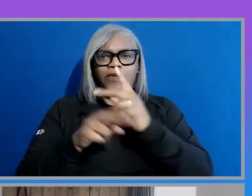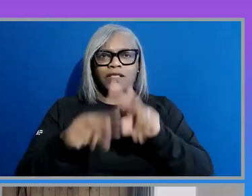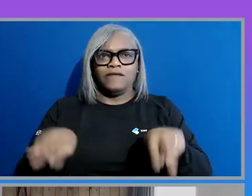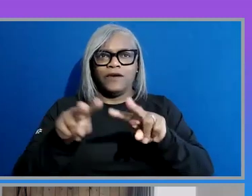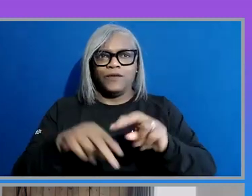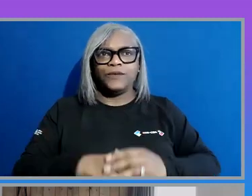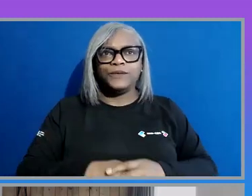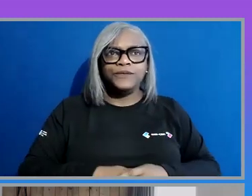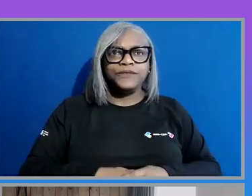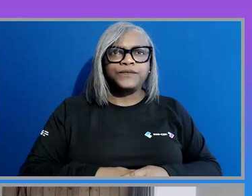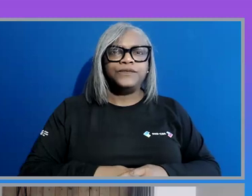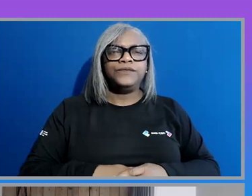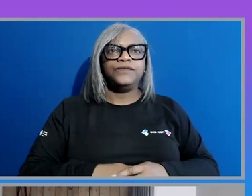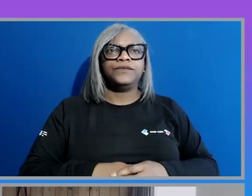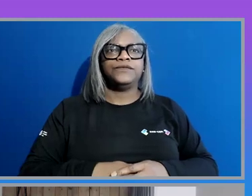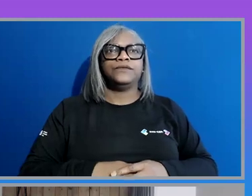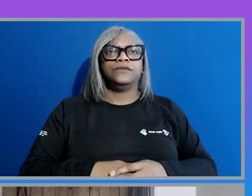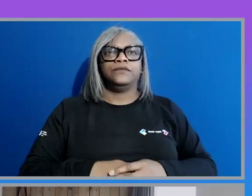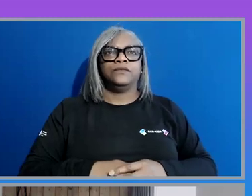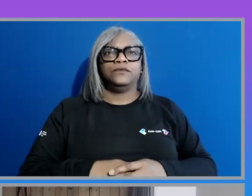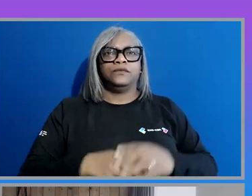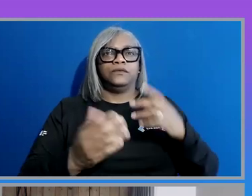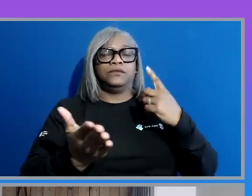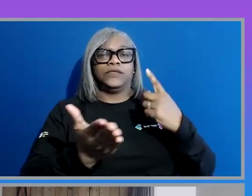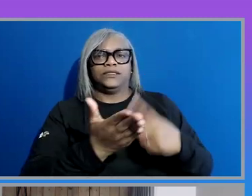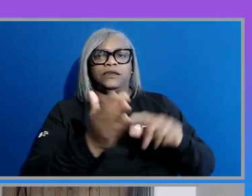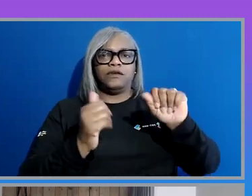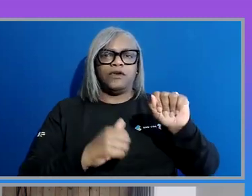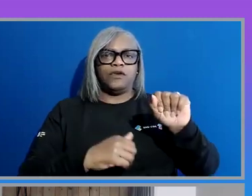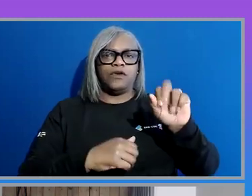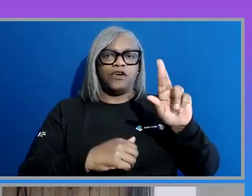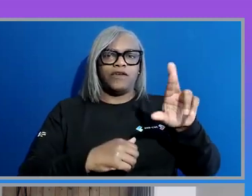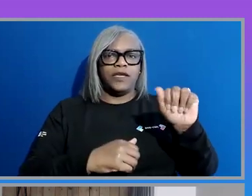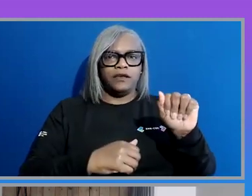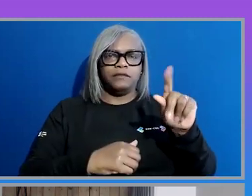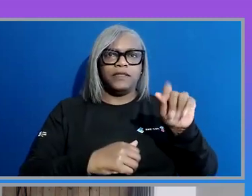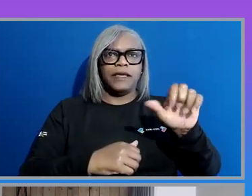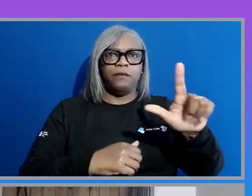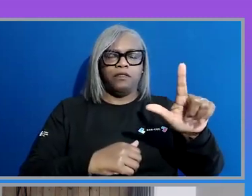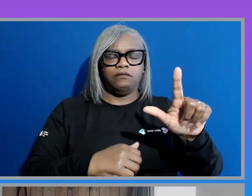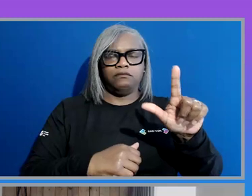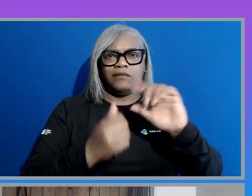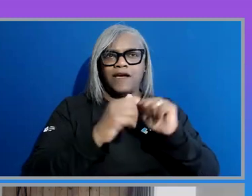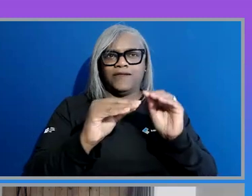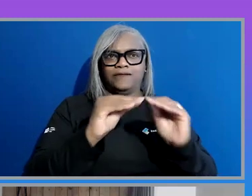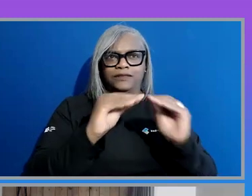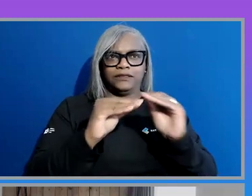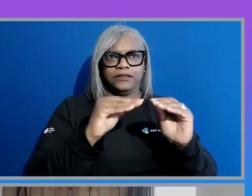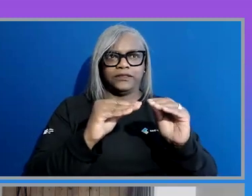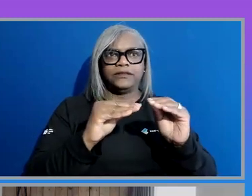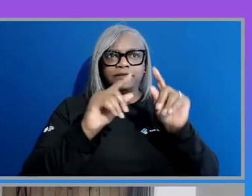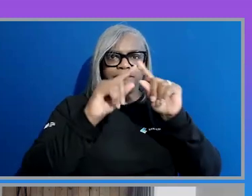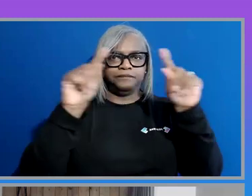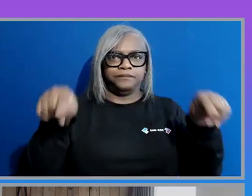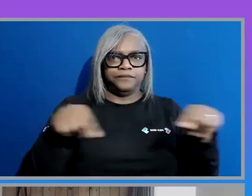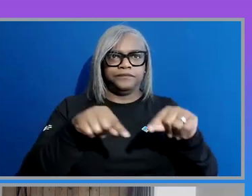So let's talk about the option using the ARIA label attribute to fix this code. In this approach, we